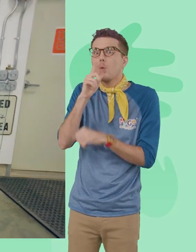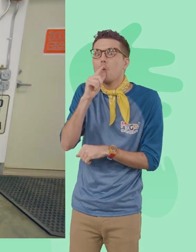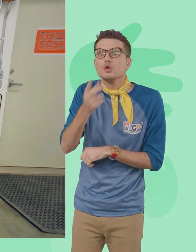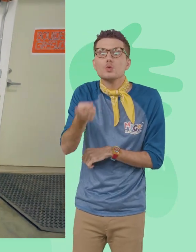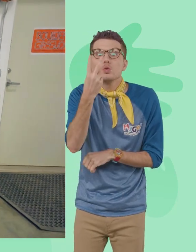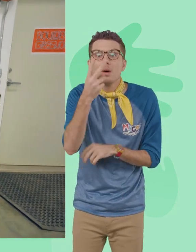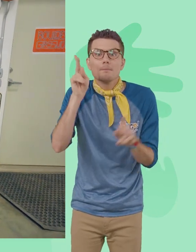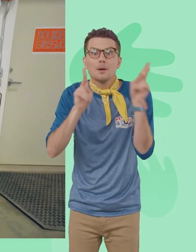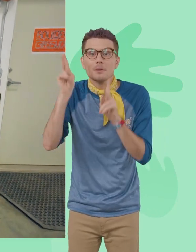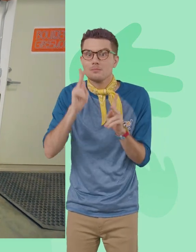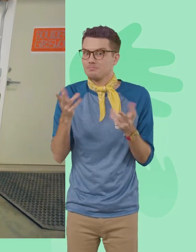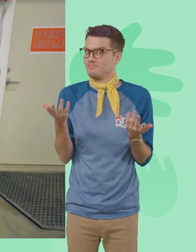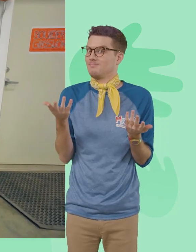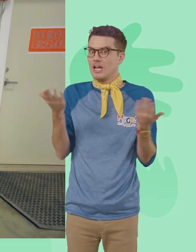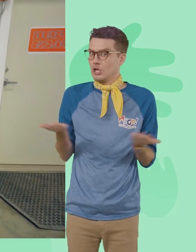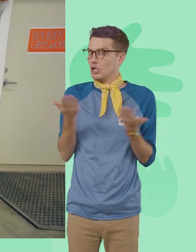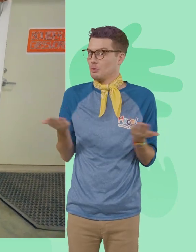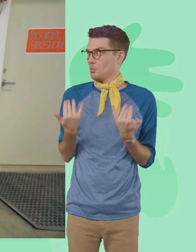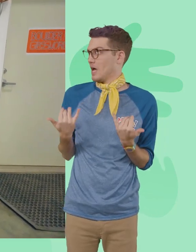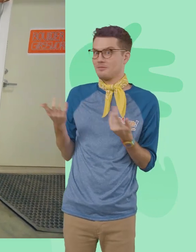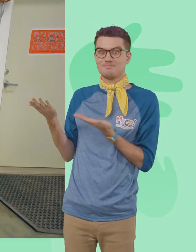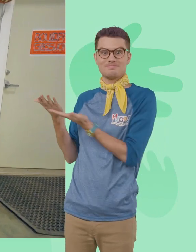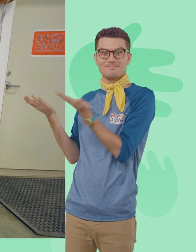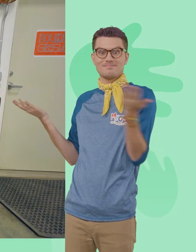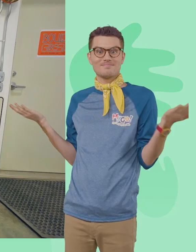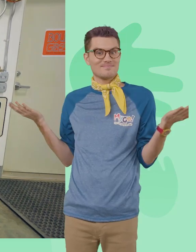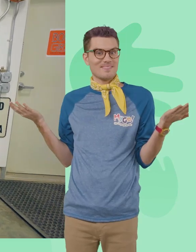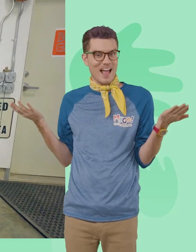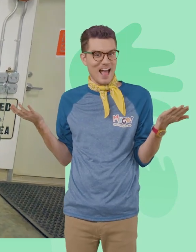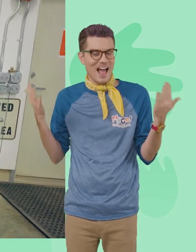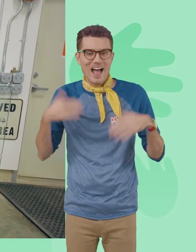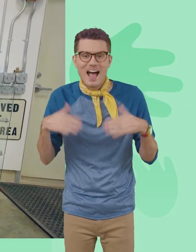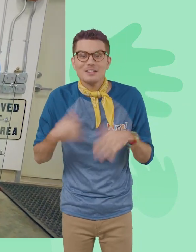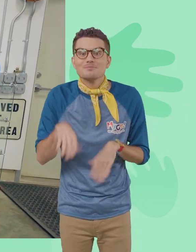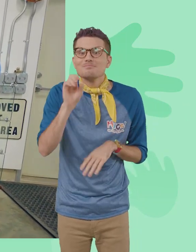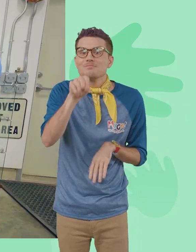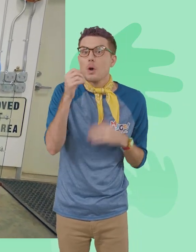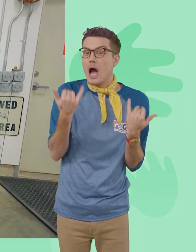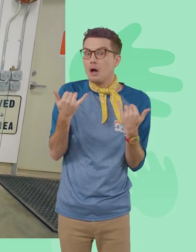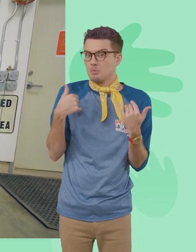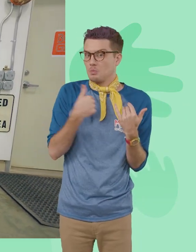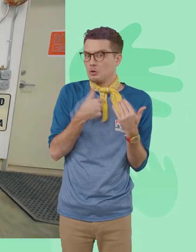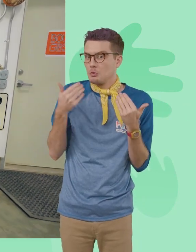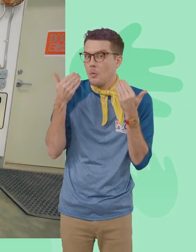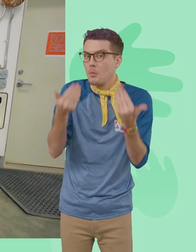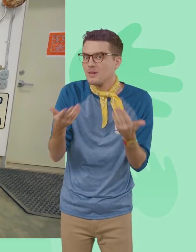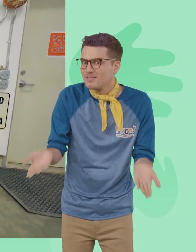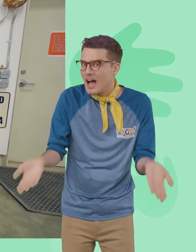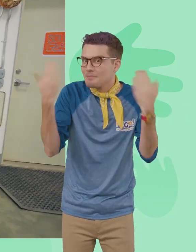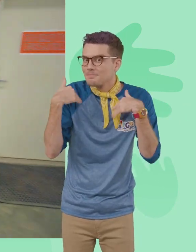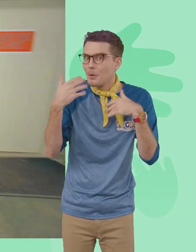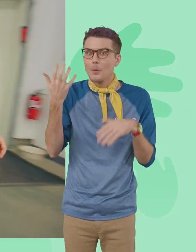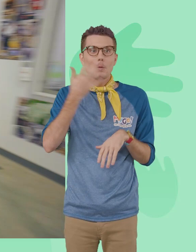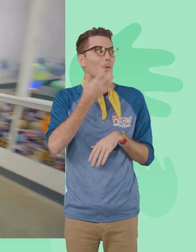or blown. Yeah! Yeah! And they're made by two people right here! Okay! Here